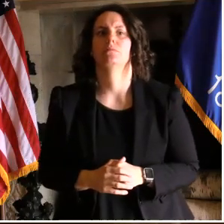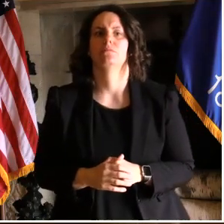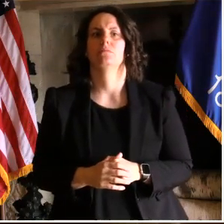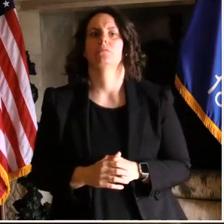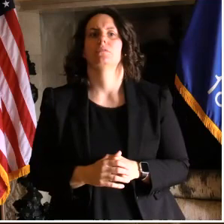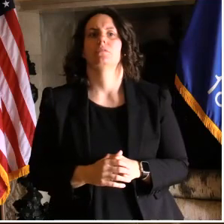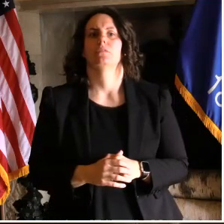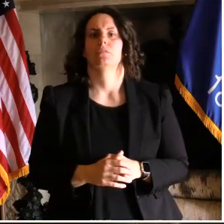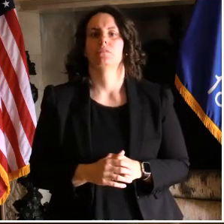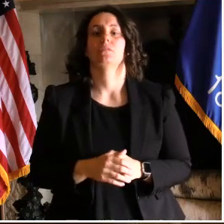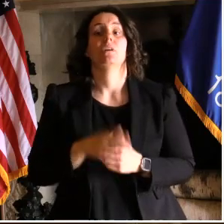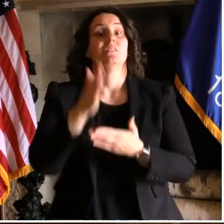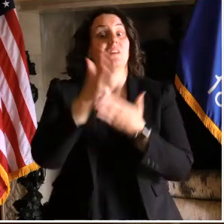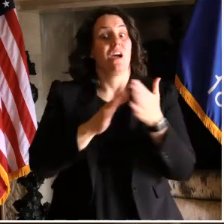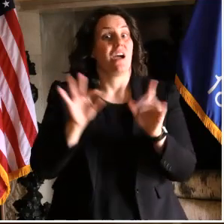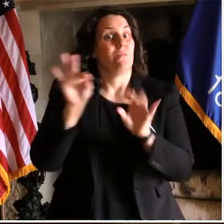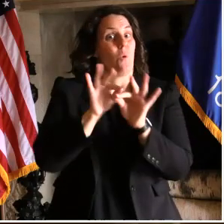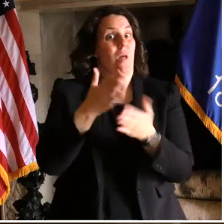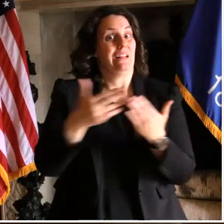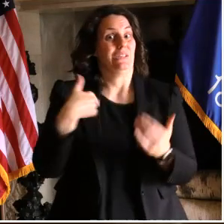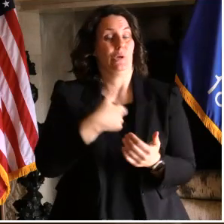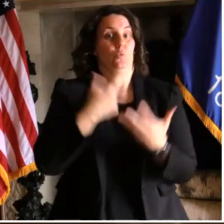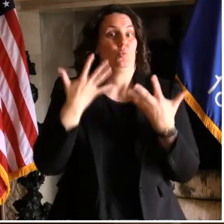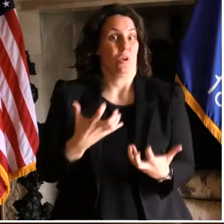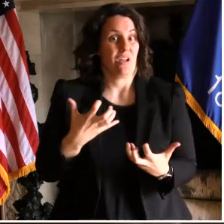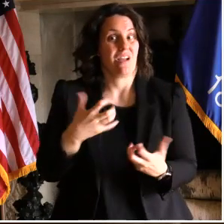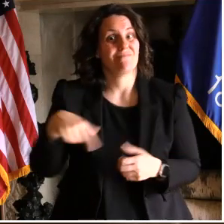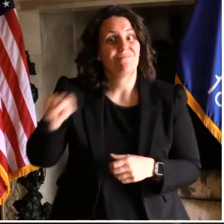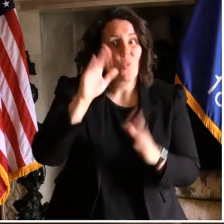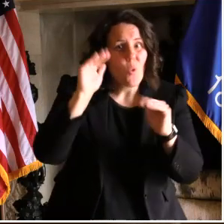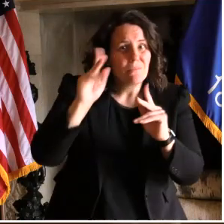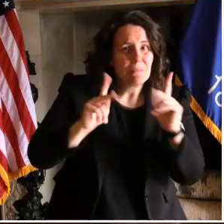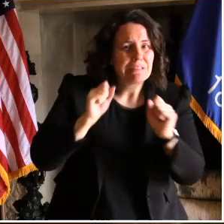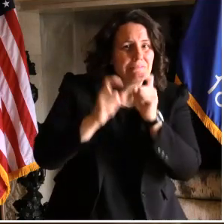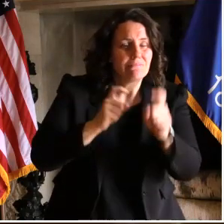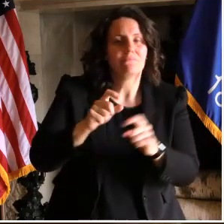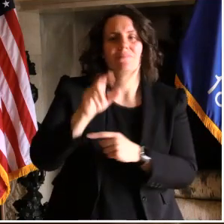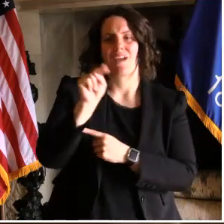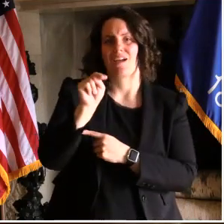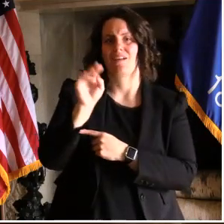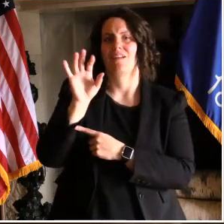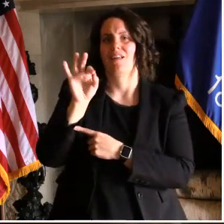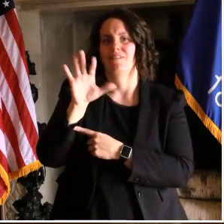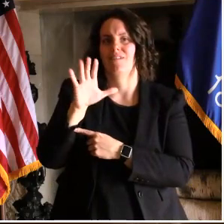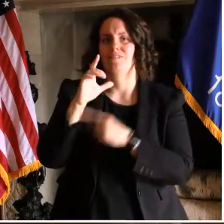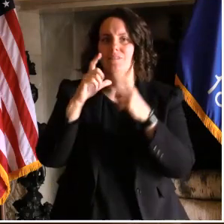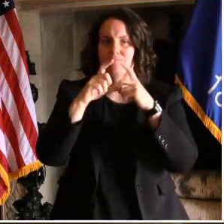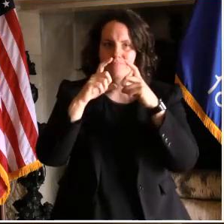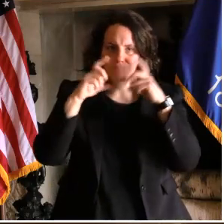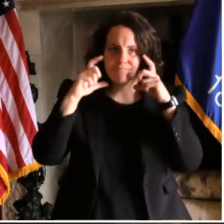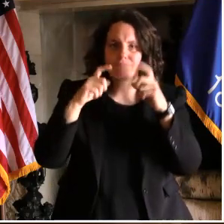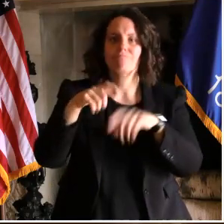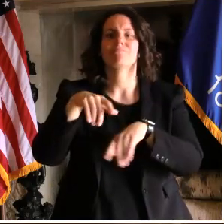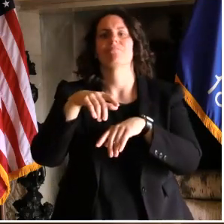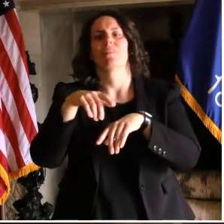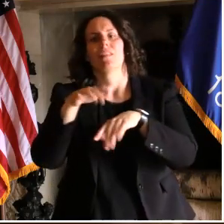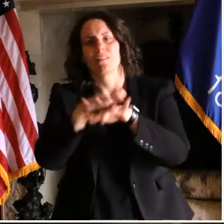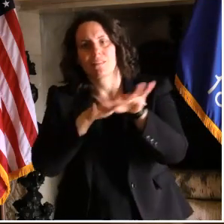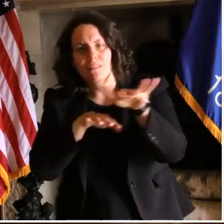N95 particulate respirators, face masks, gloves, isolation gowns, face